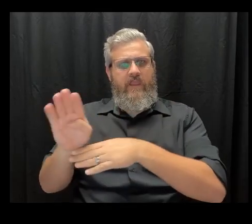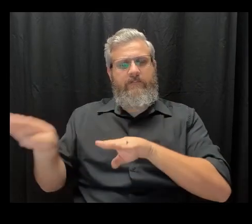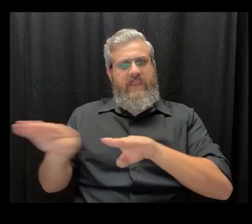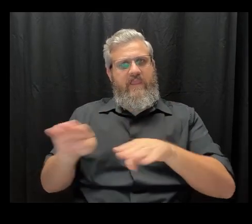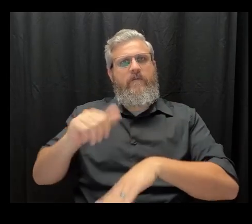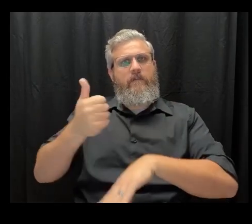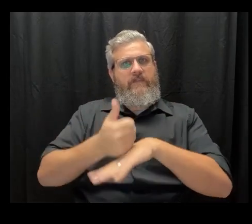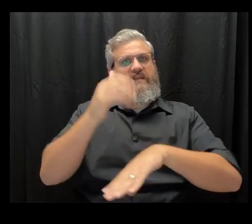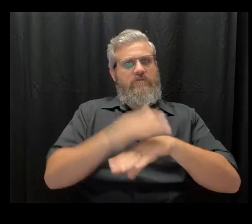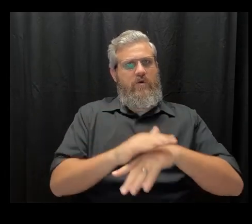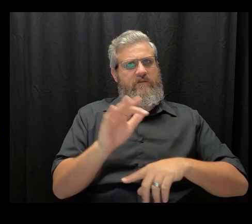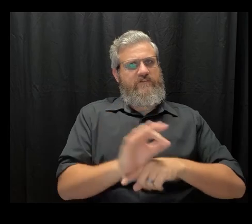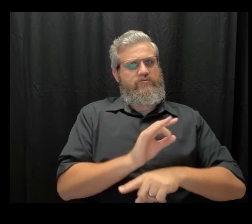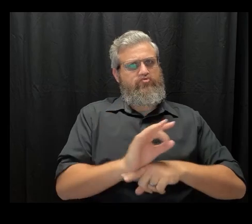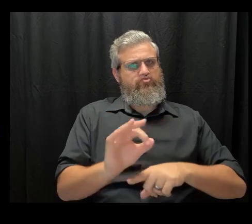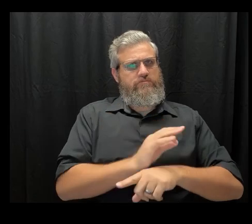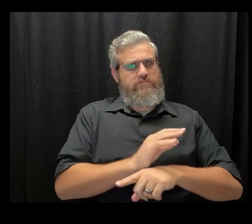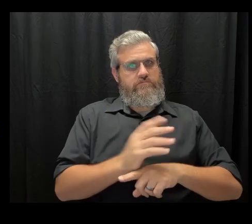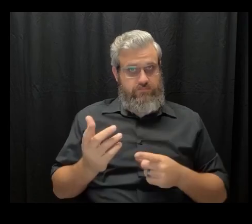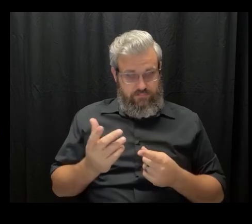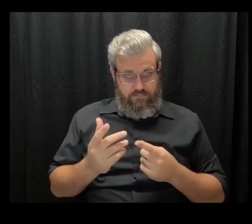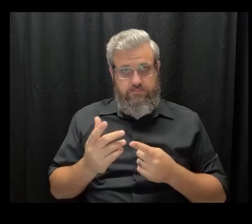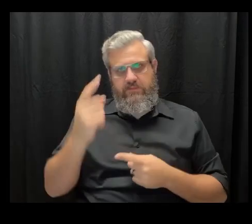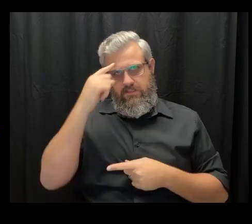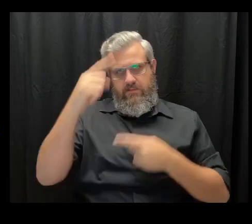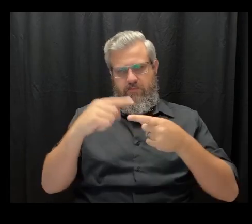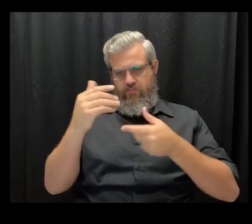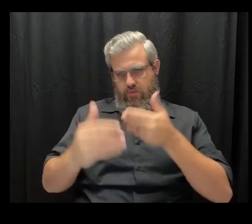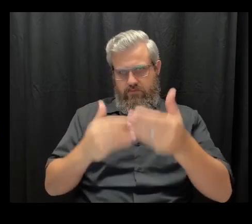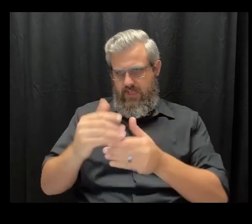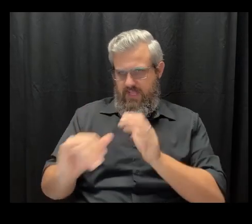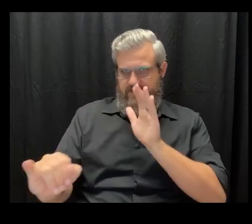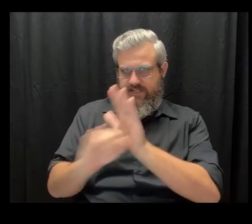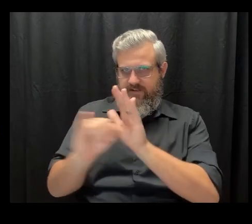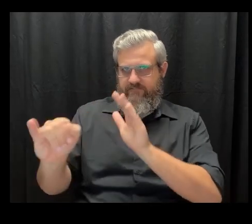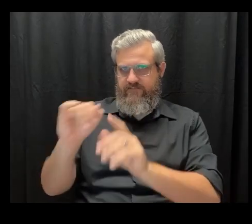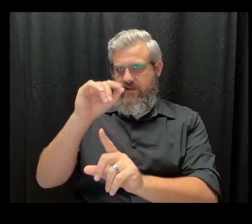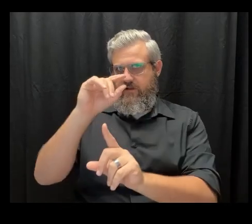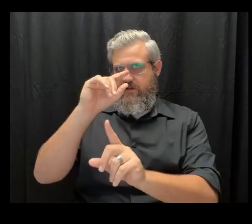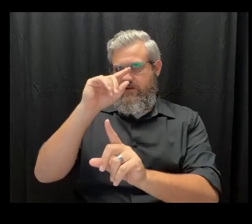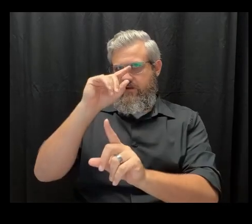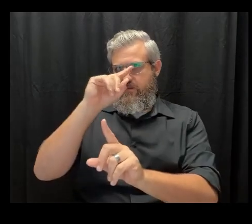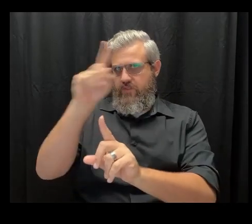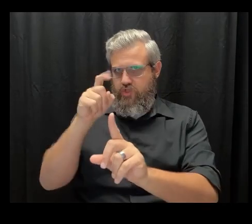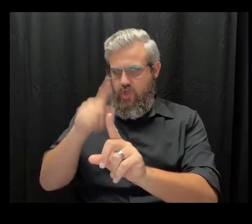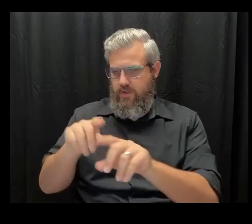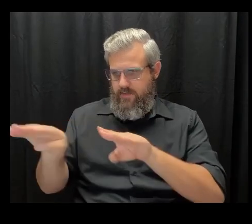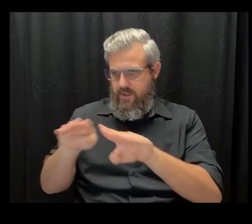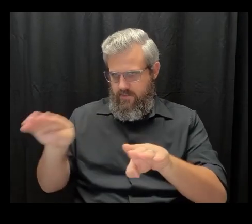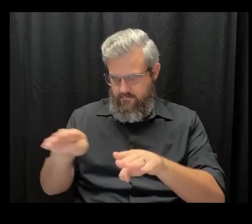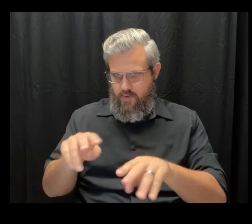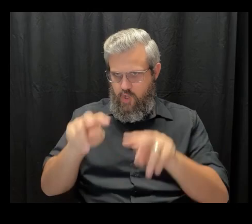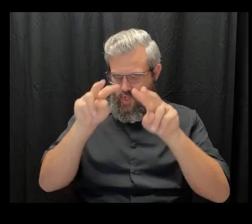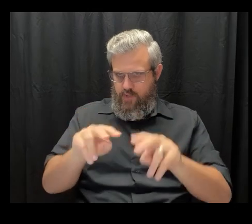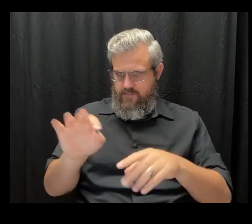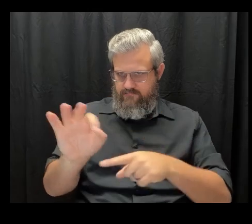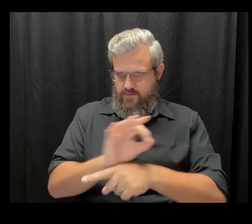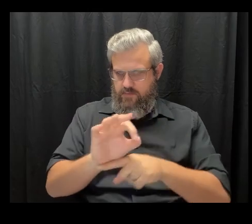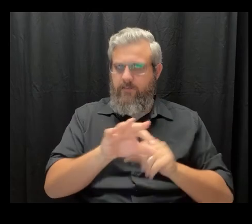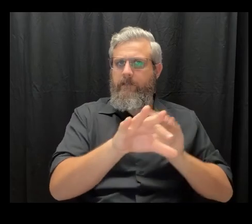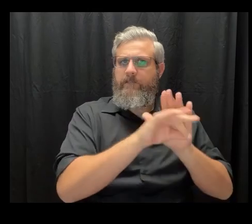target behavior, determine the function, and select a replacement behavior. In this example, our target behavior